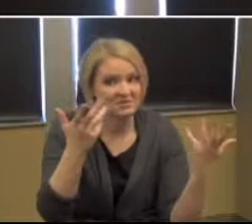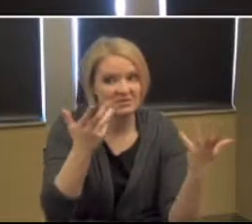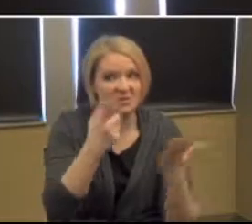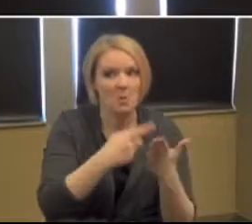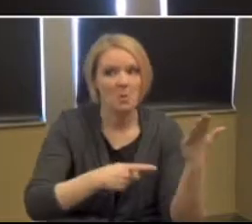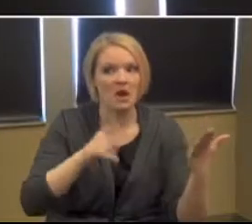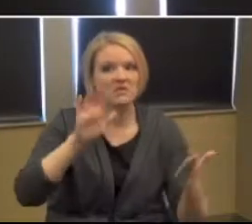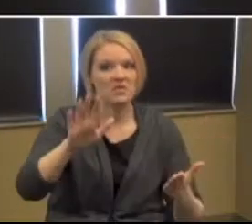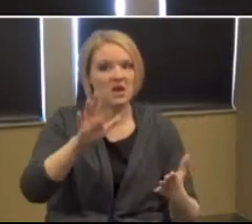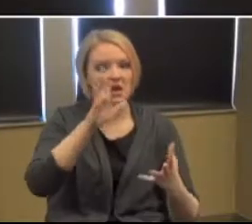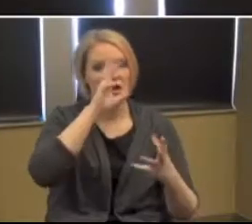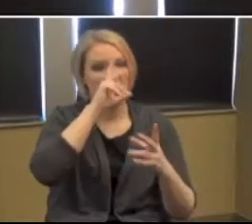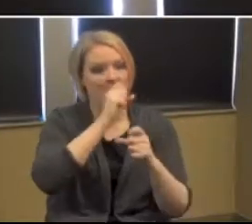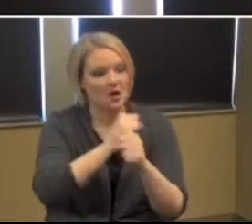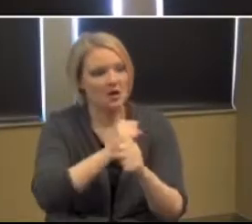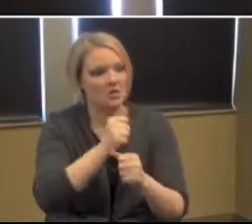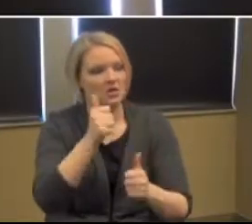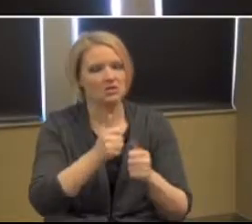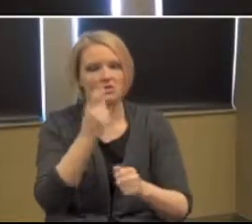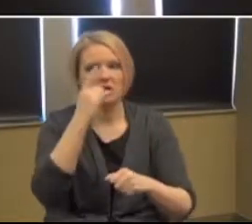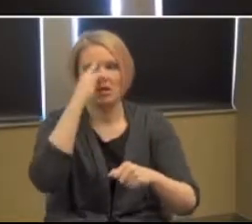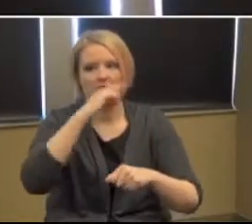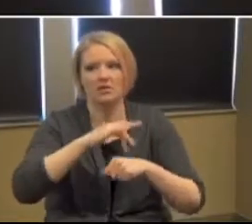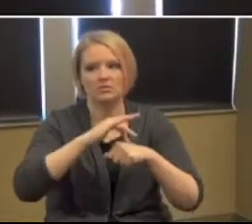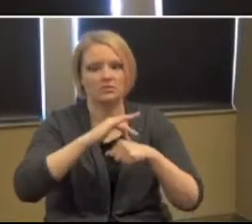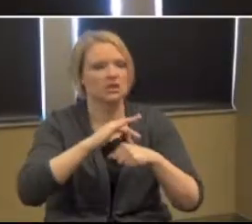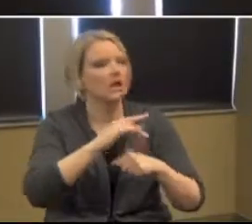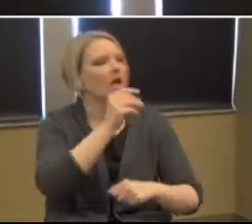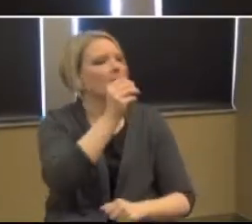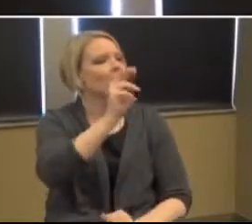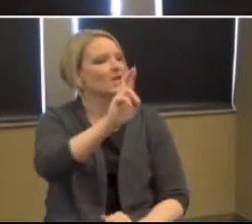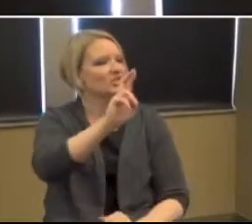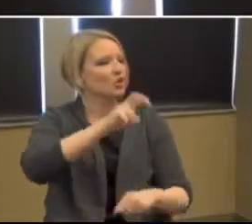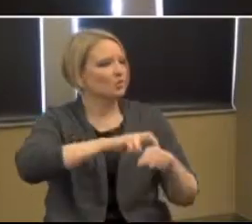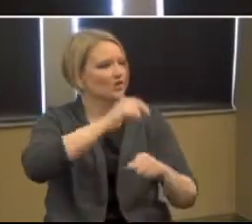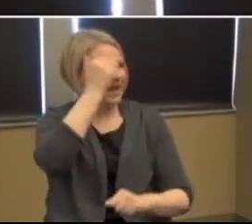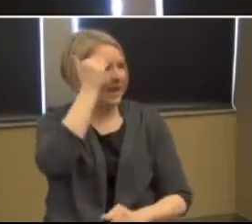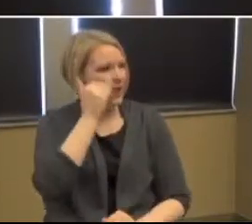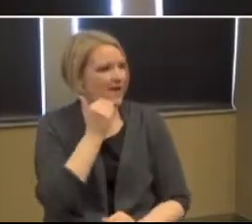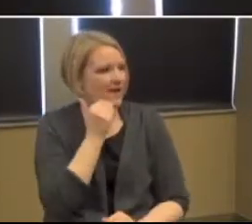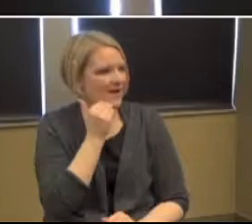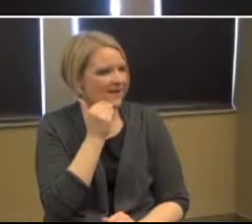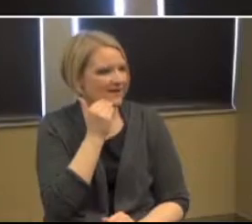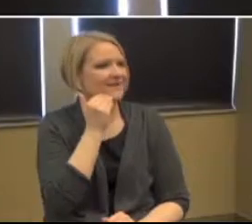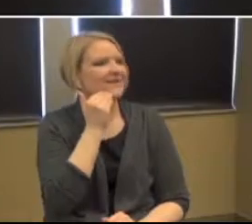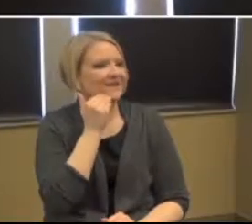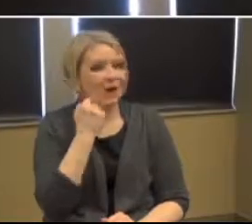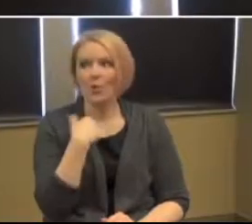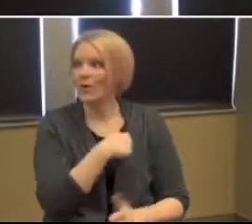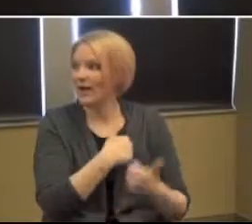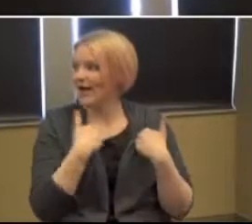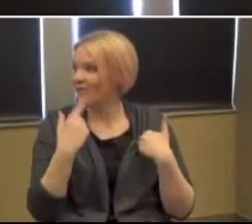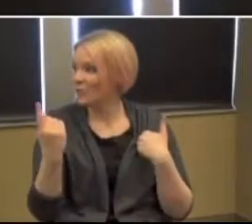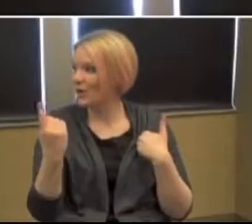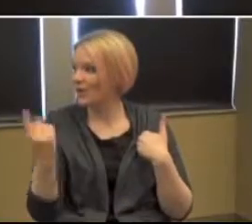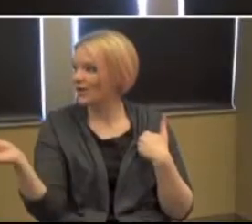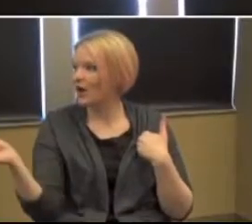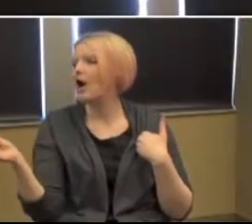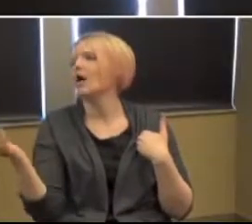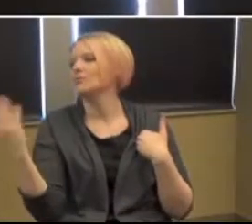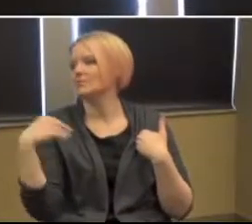some of their special interests? Mr. Potato Head. Hey, I think we have Mr. Potato Head